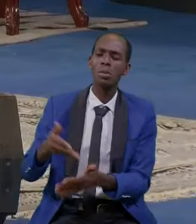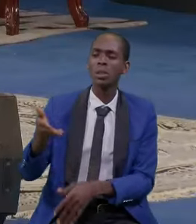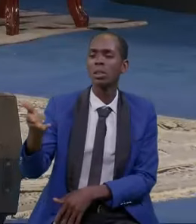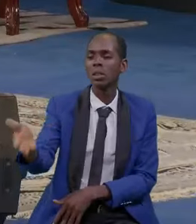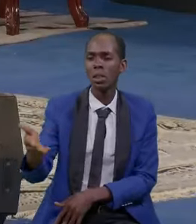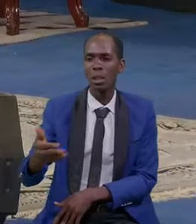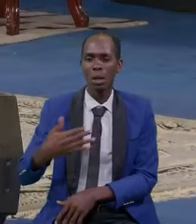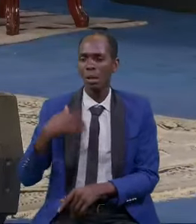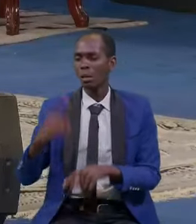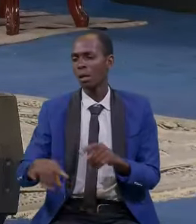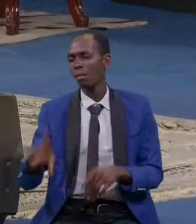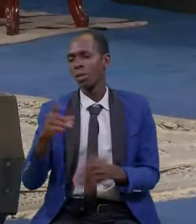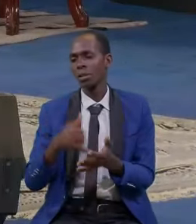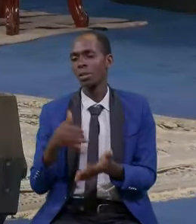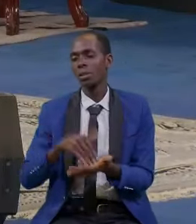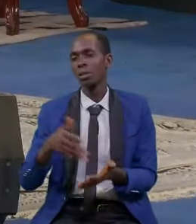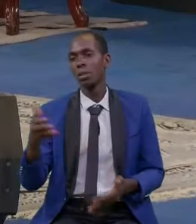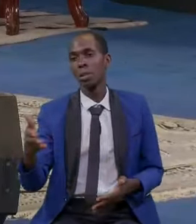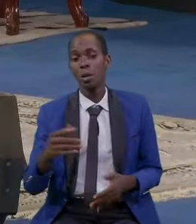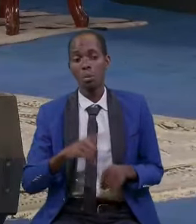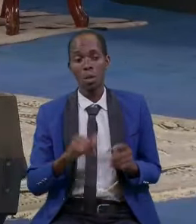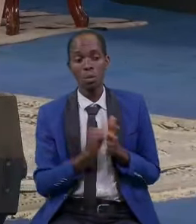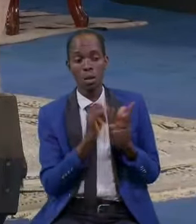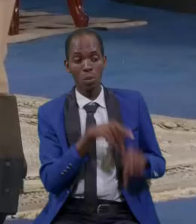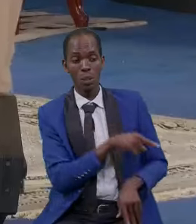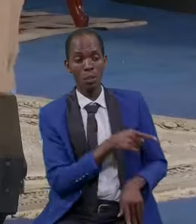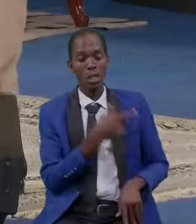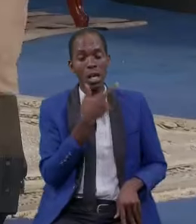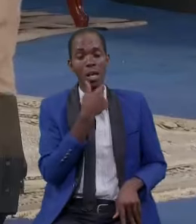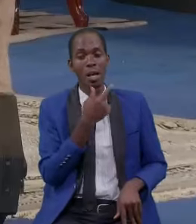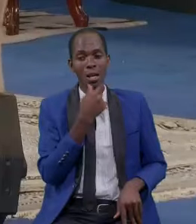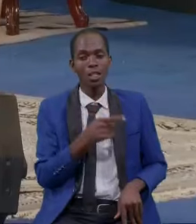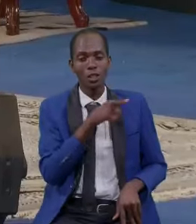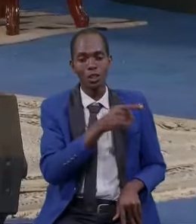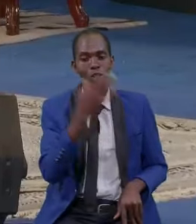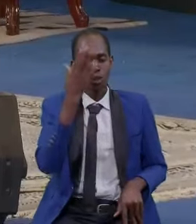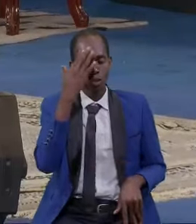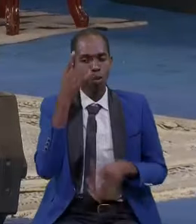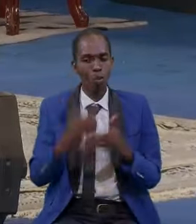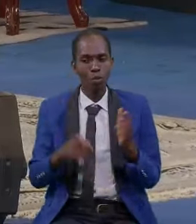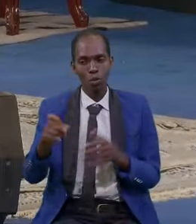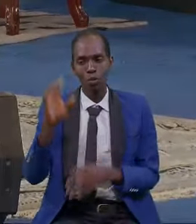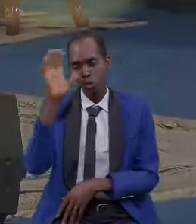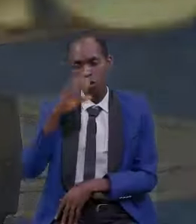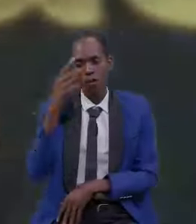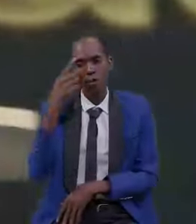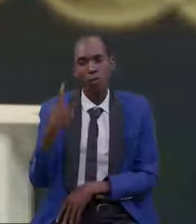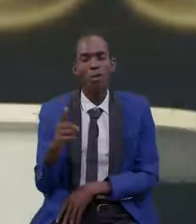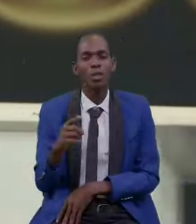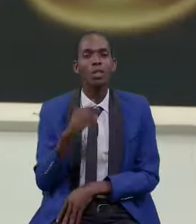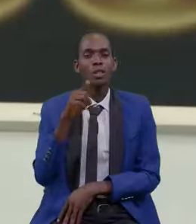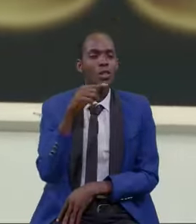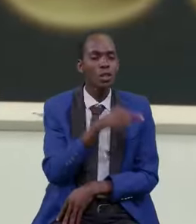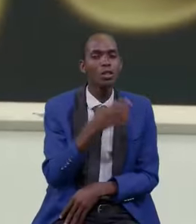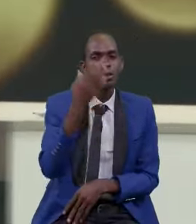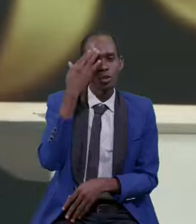see. And the fellow who is asking for the file, he knows what they're looking for. They're looking for